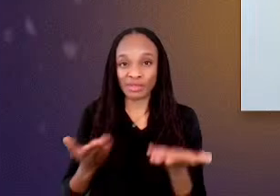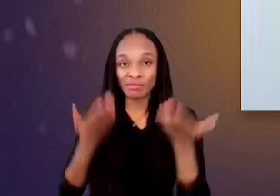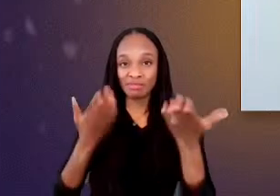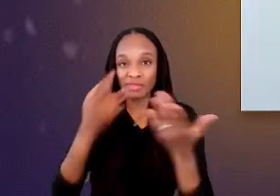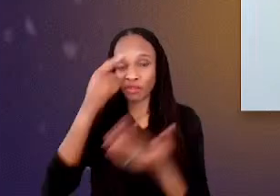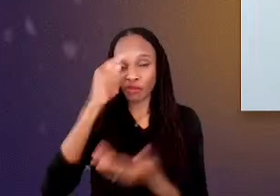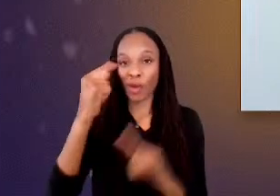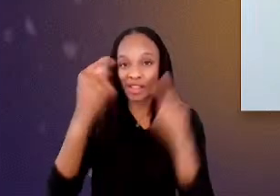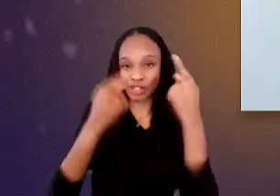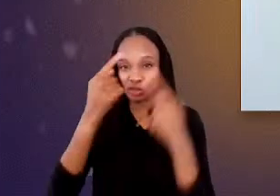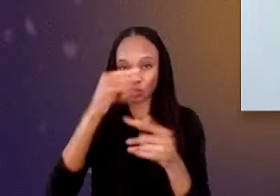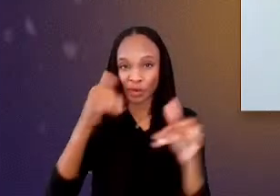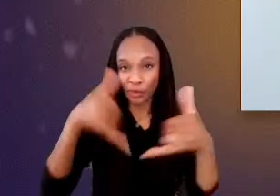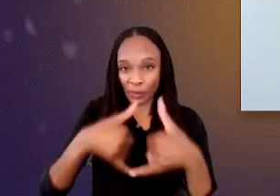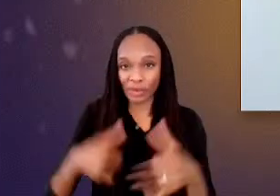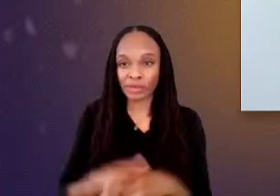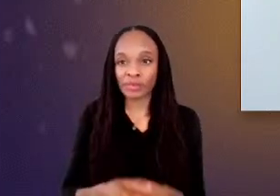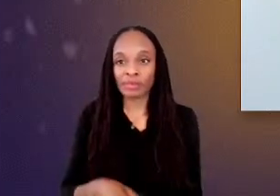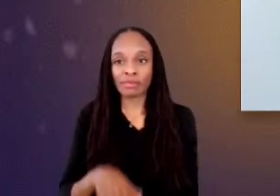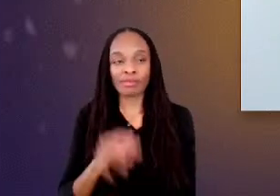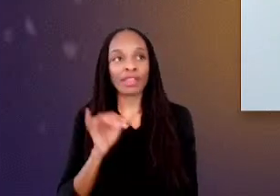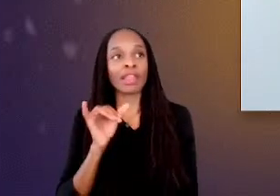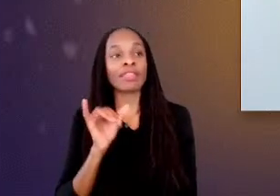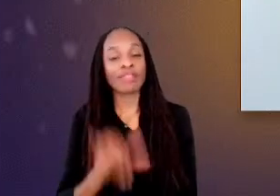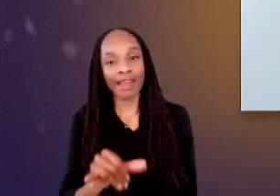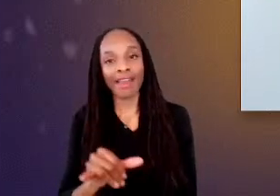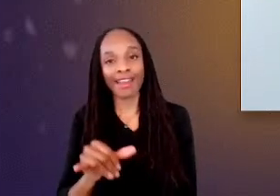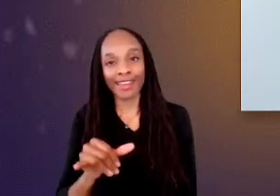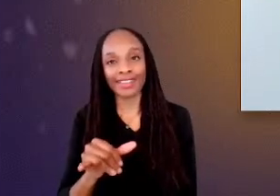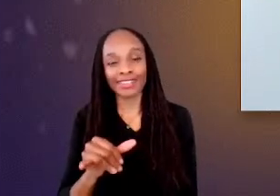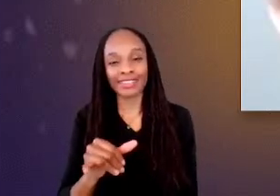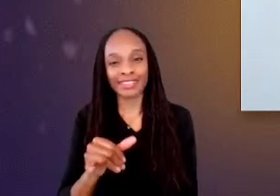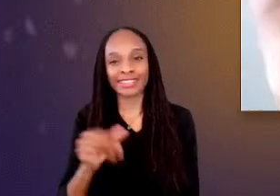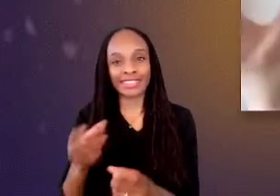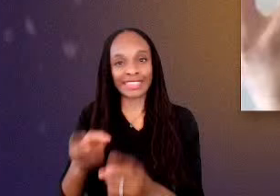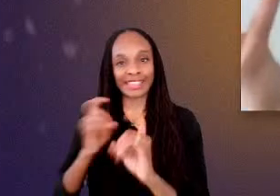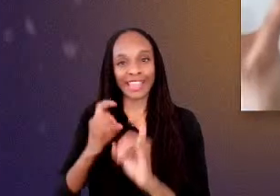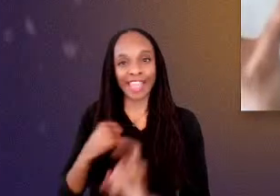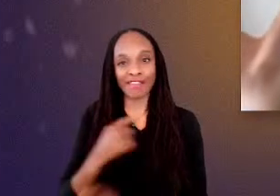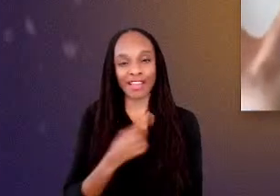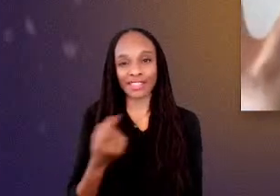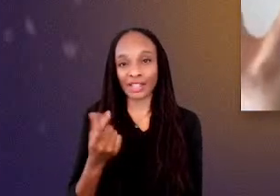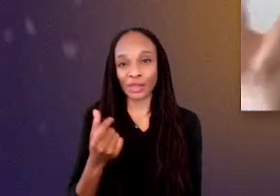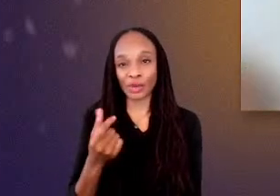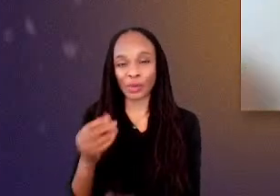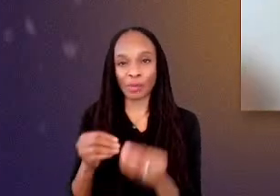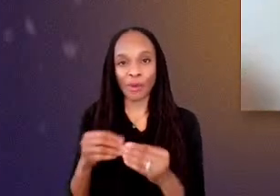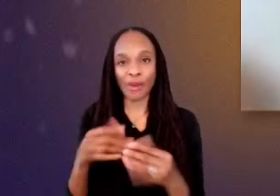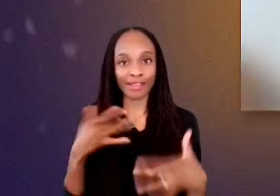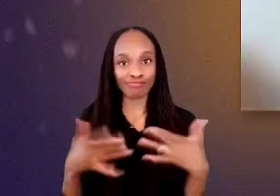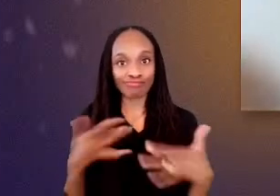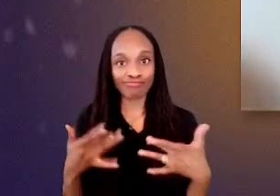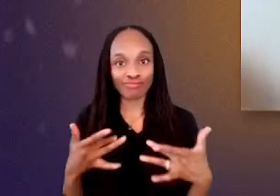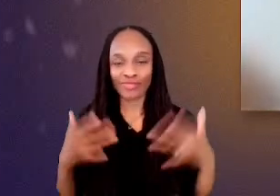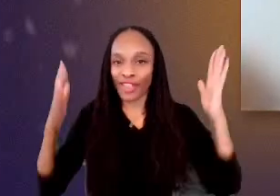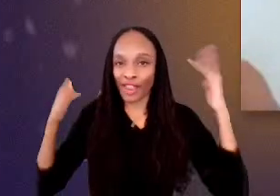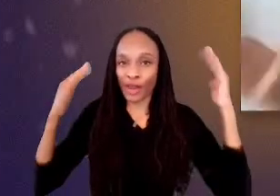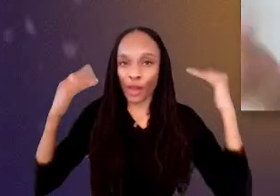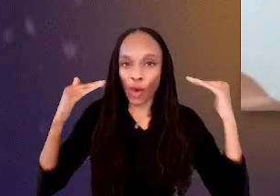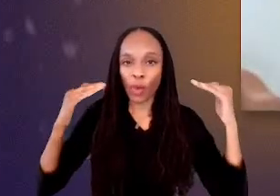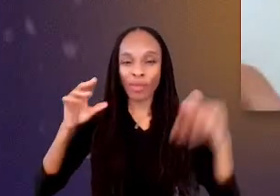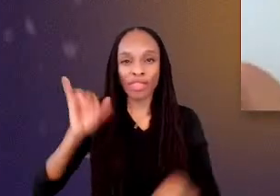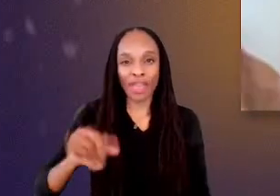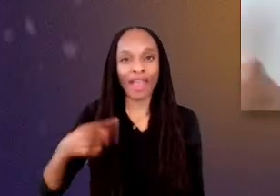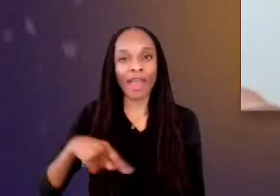that sort of like, you know, gave us a little bit of enthusiasm and hope that this is something that we could